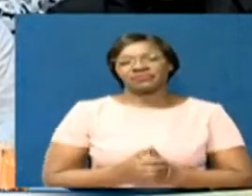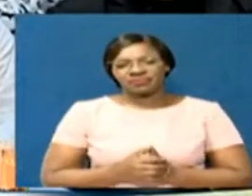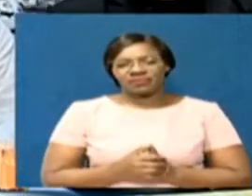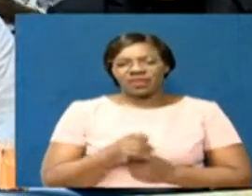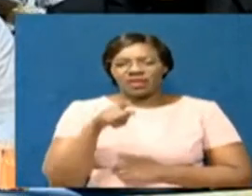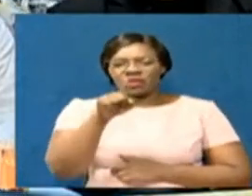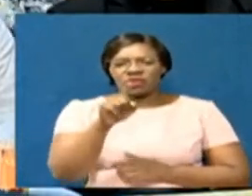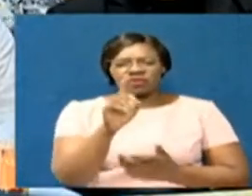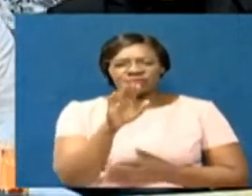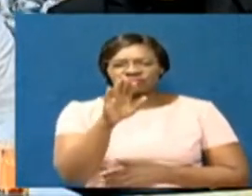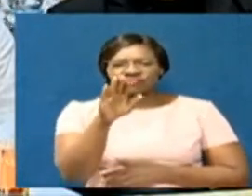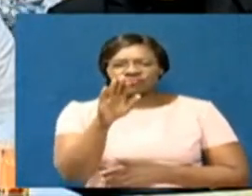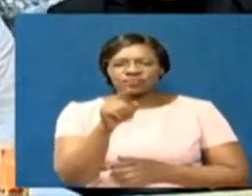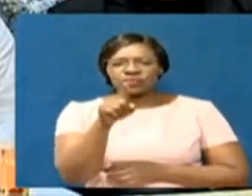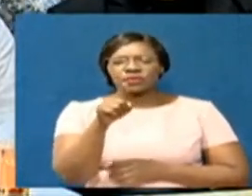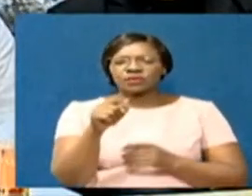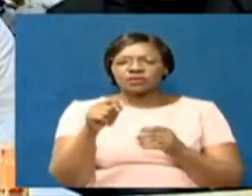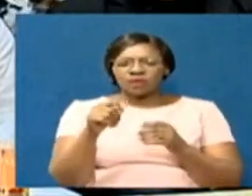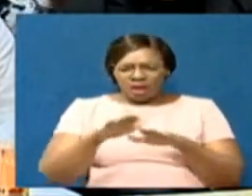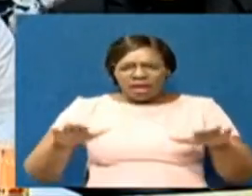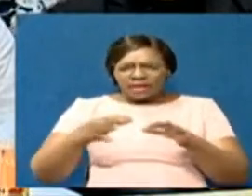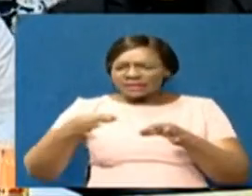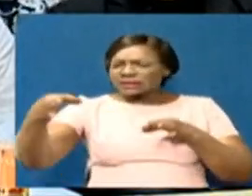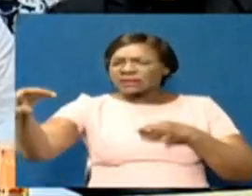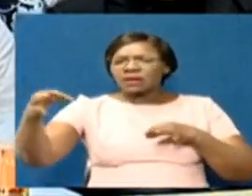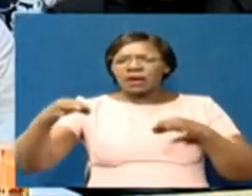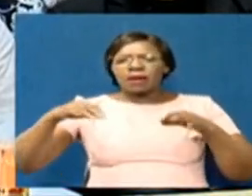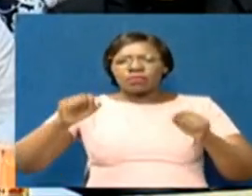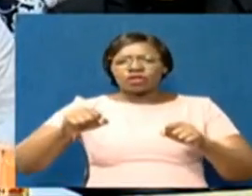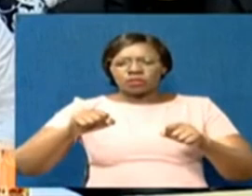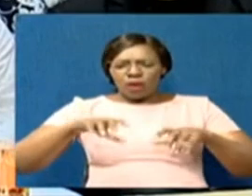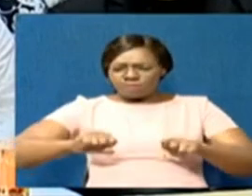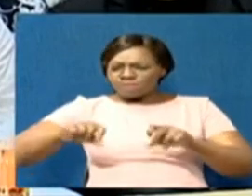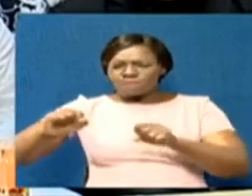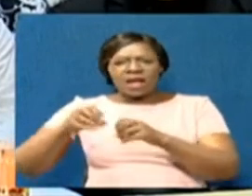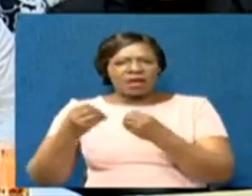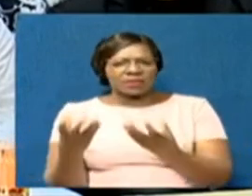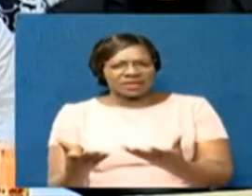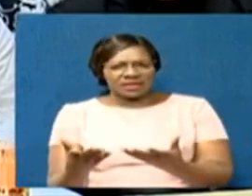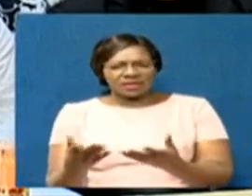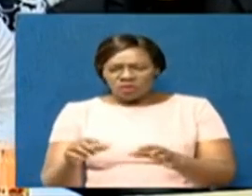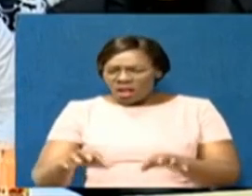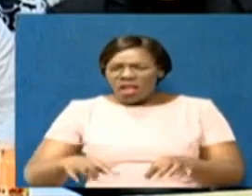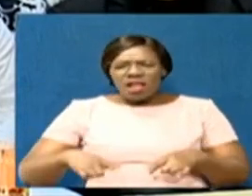How many acres can you have? And how long can you live on those acres?